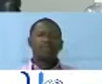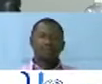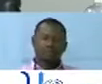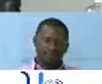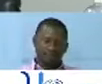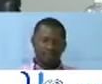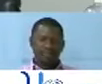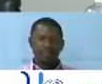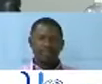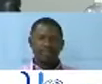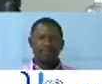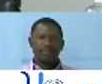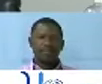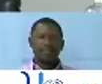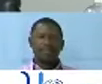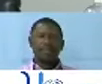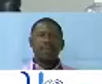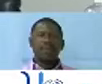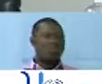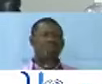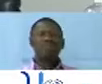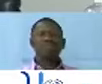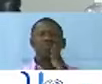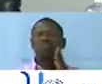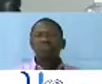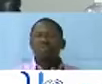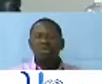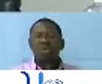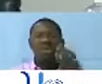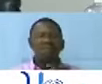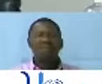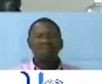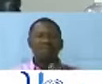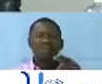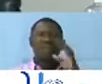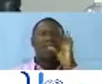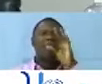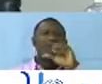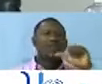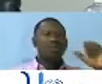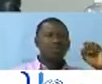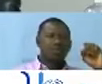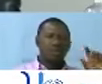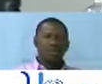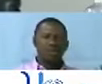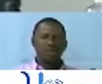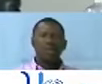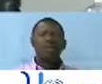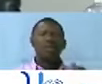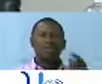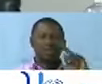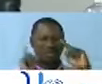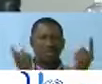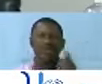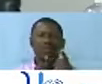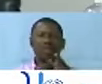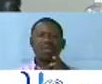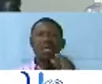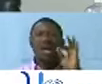And you were not sure if the Attorney General did actually respond to your